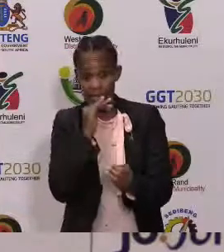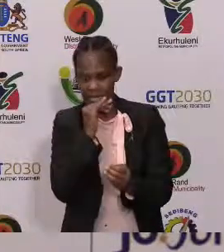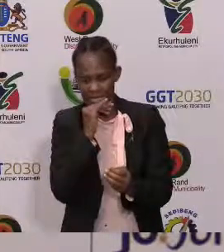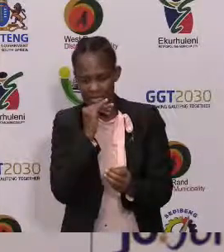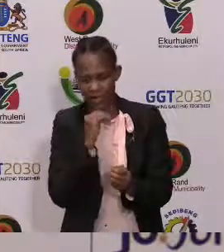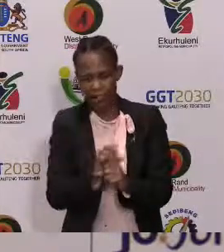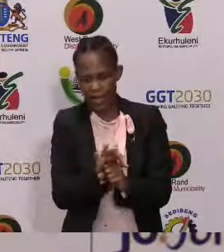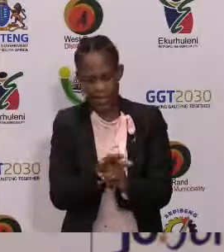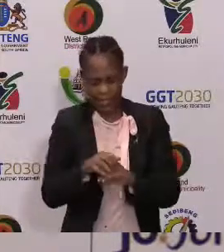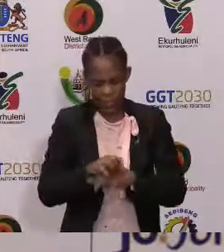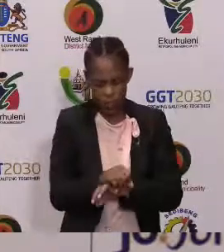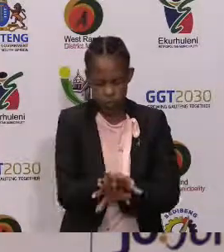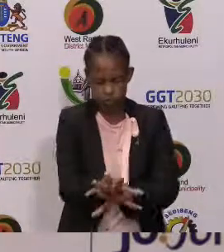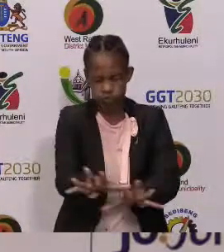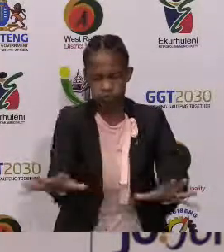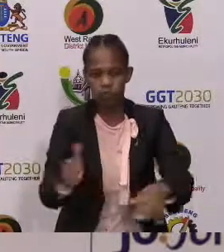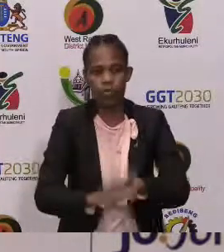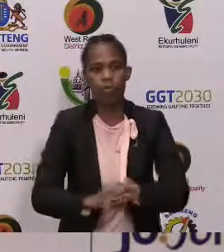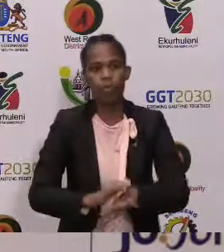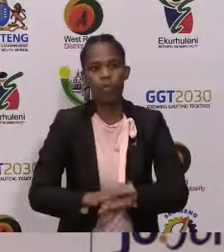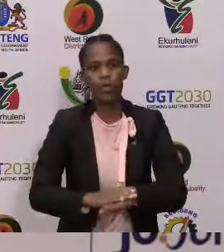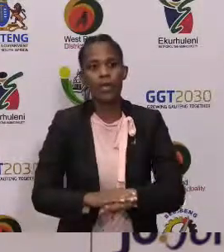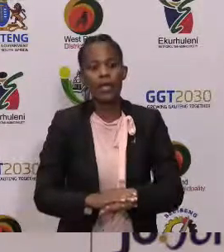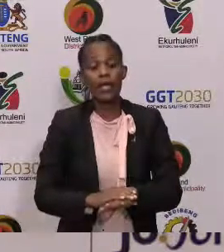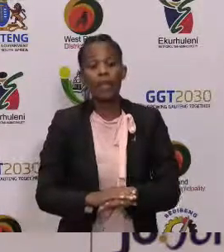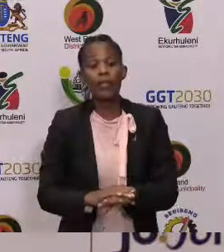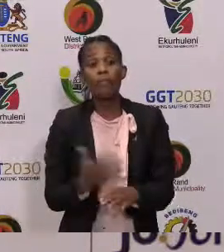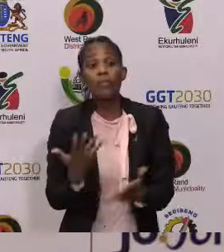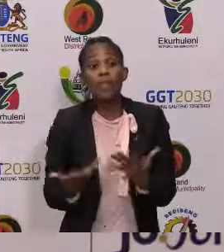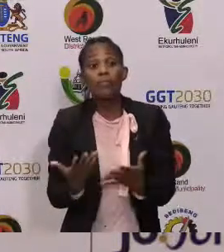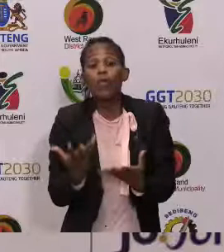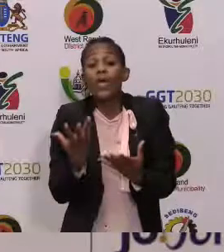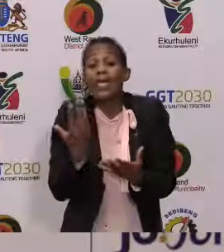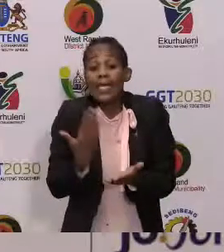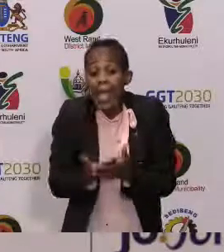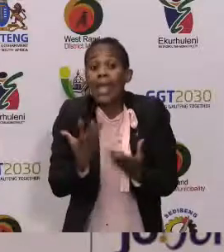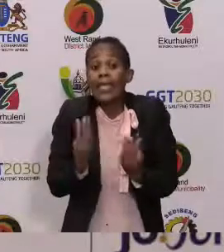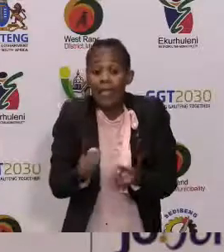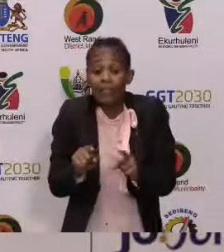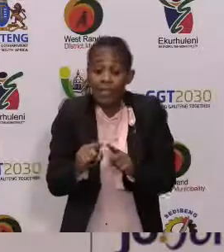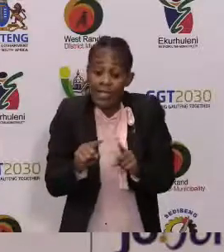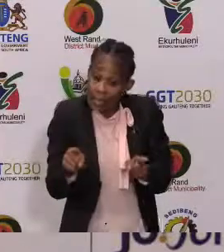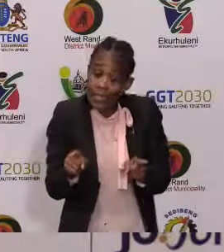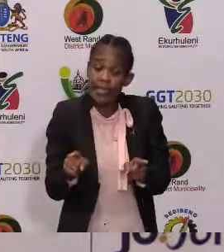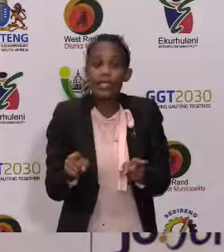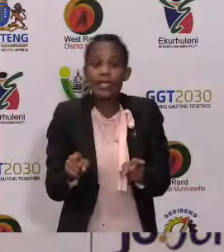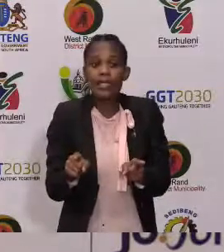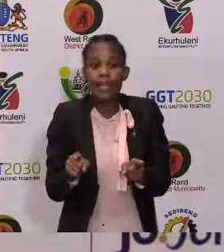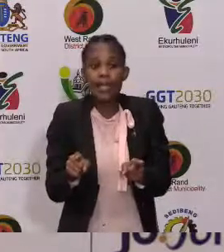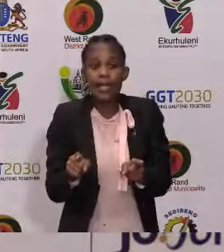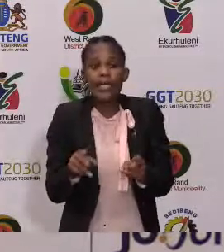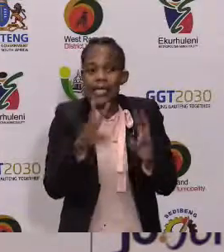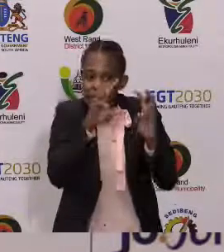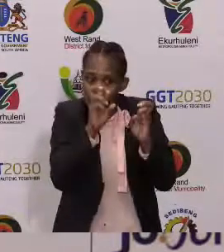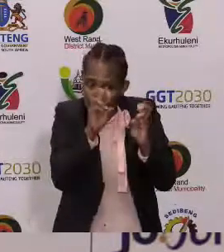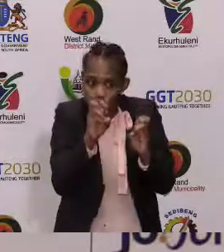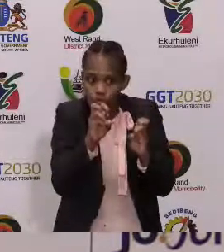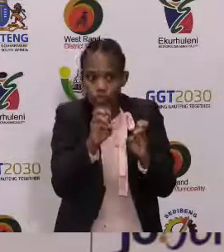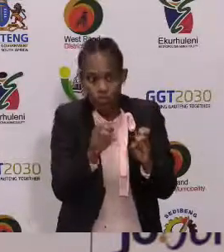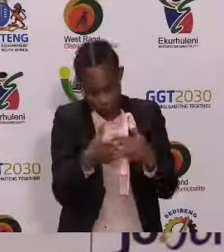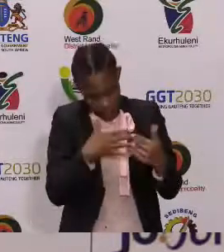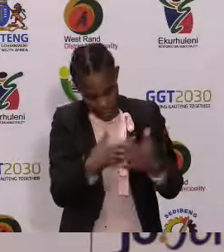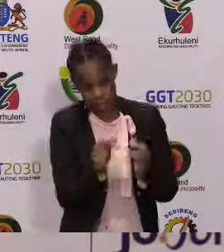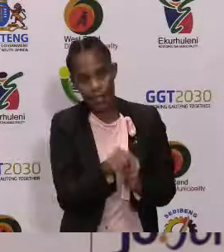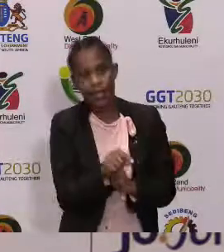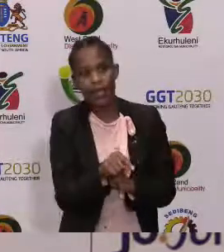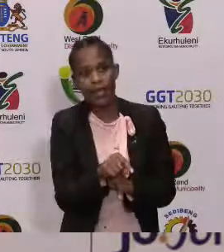virus undergoes further mutations, then we might have a different sort of a different issue to deal with. If the